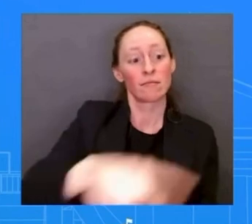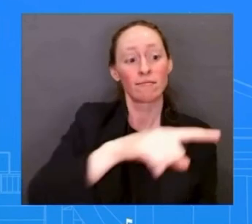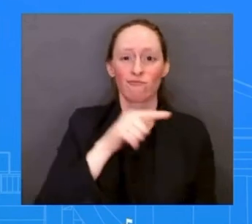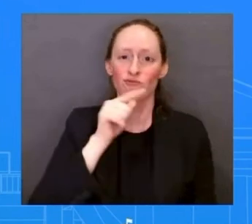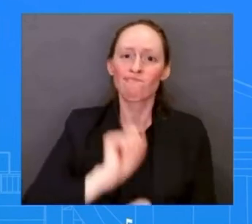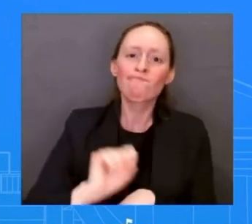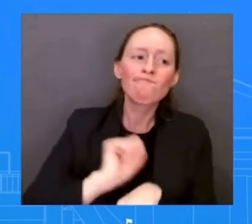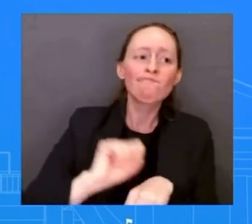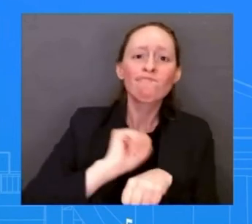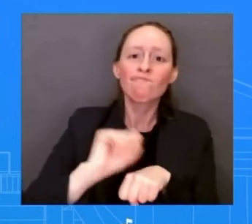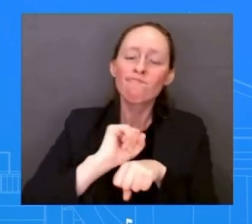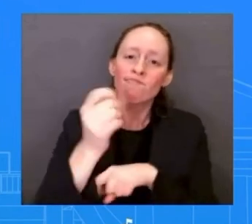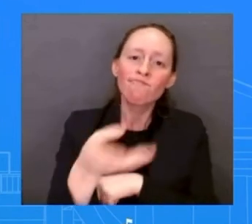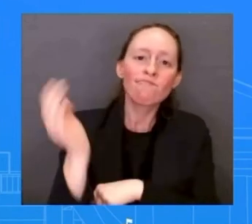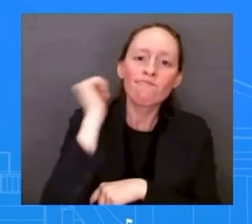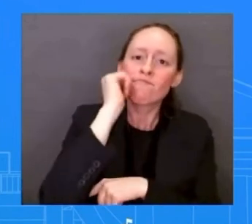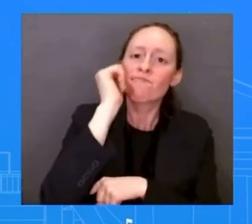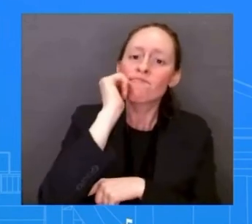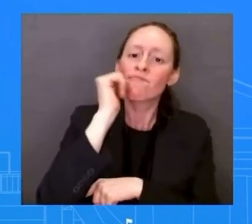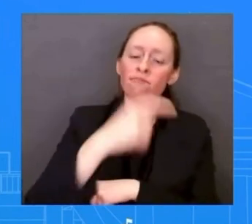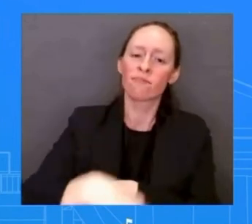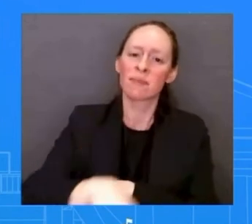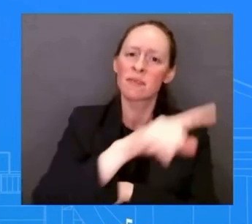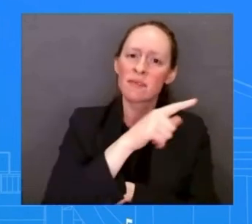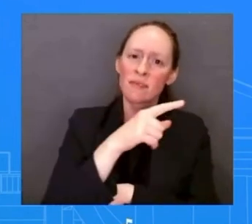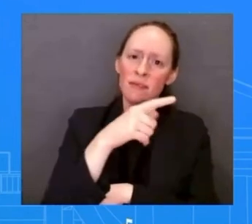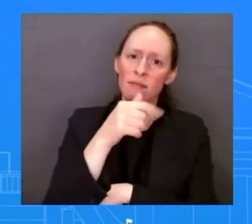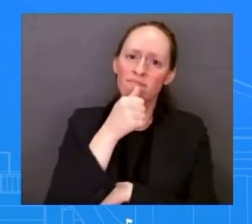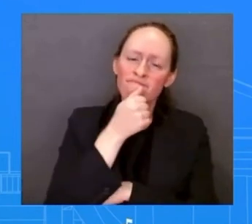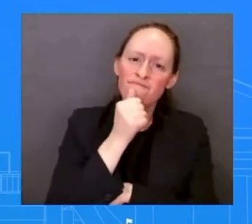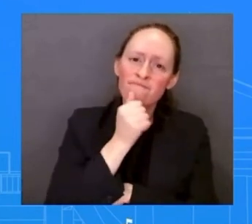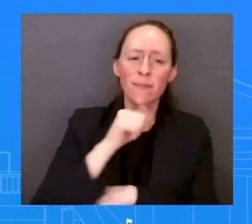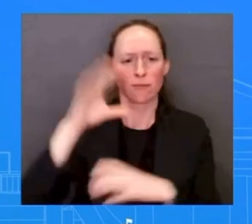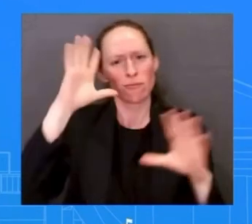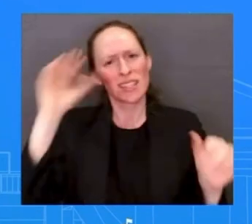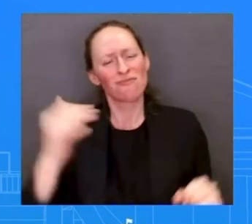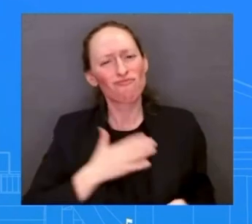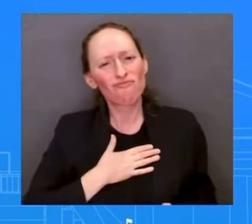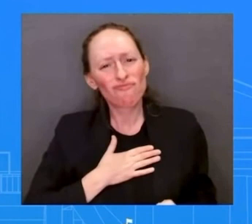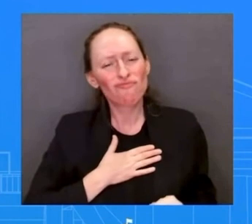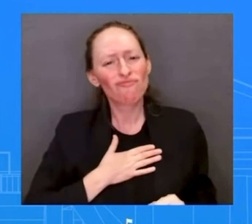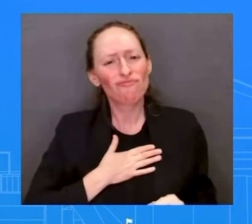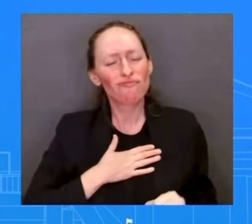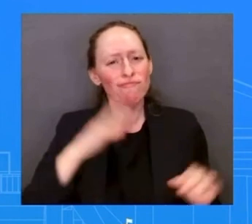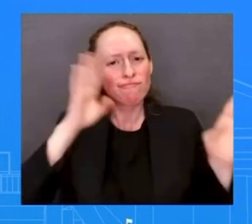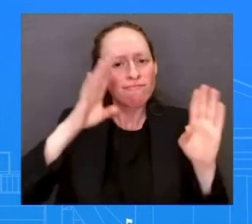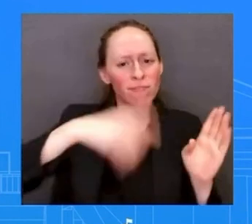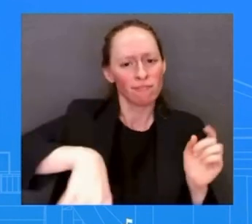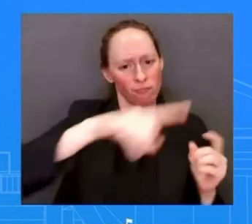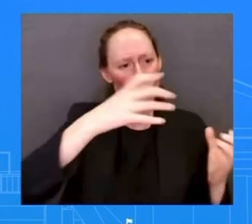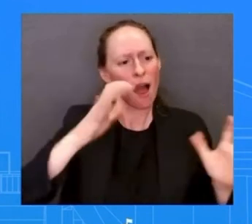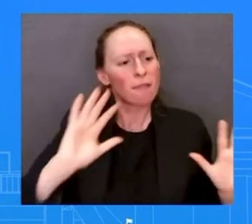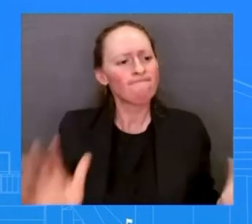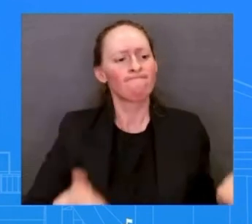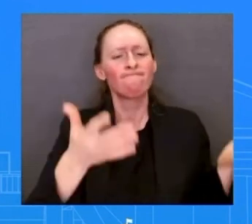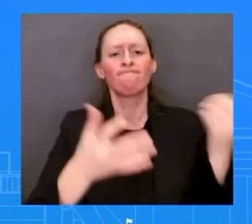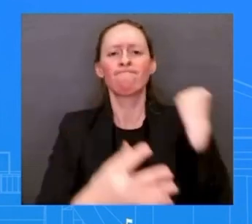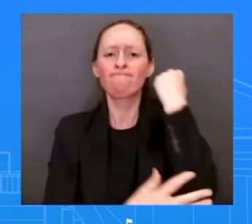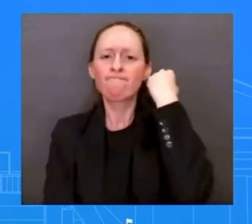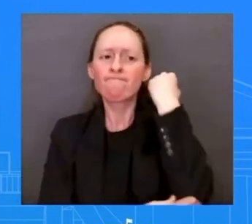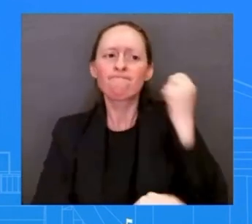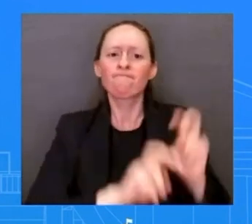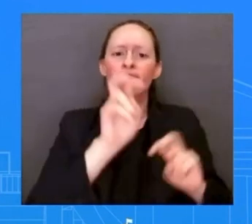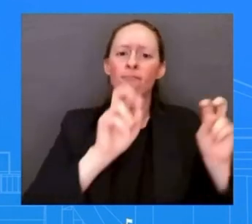about Bidenomics, when we talk about growing the economy from the bottom up and the middle out, that's what this relief program was about. 90% of it went to people making